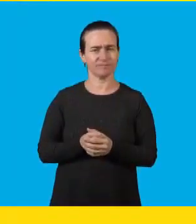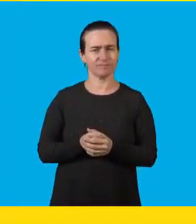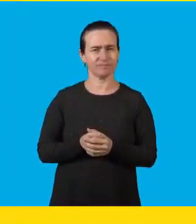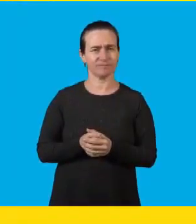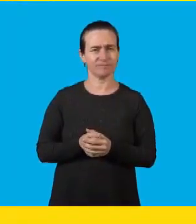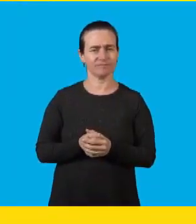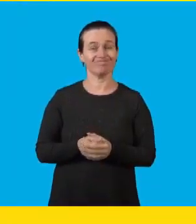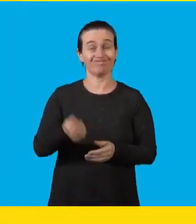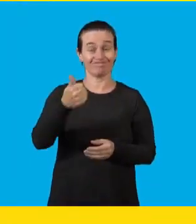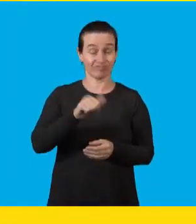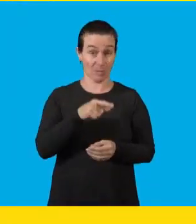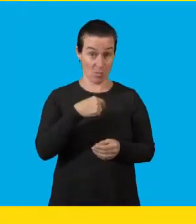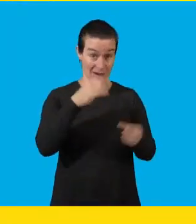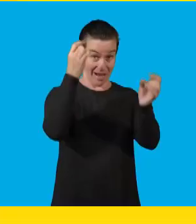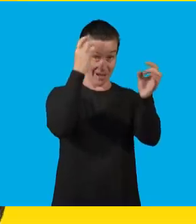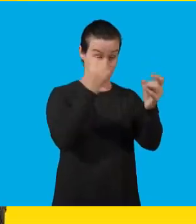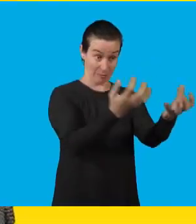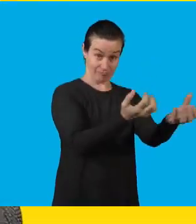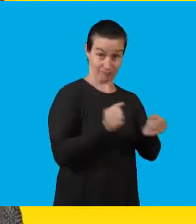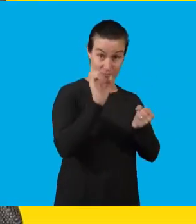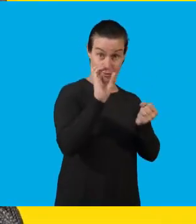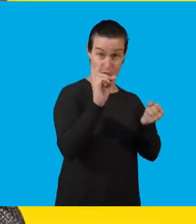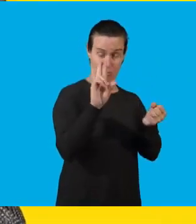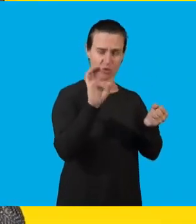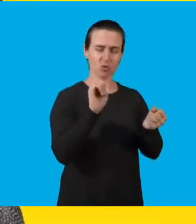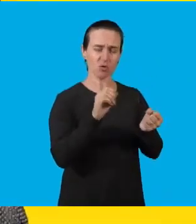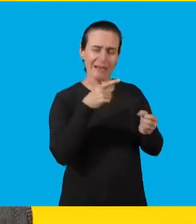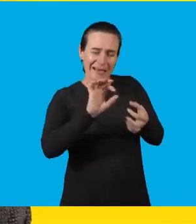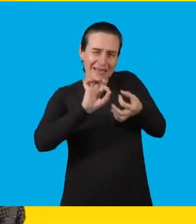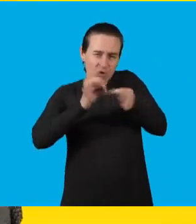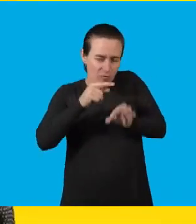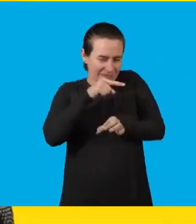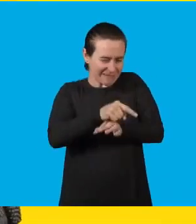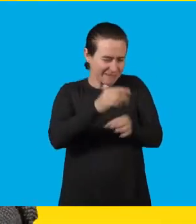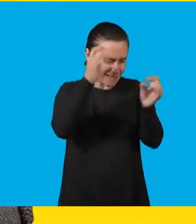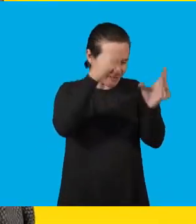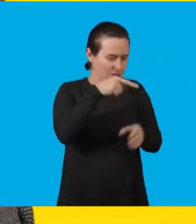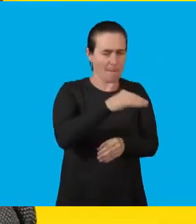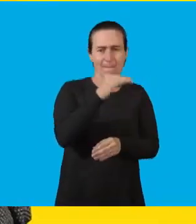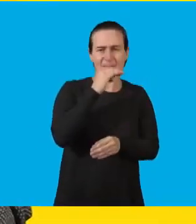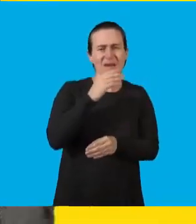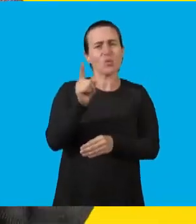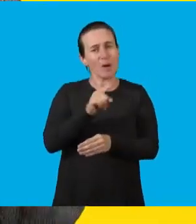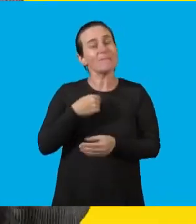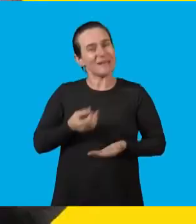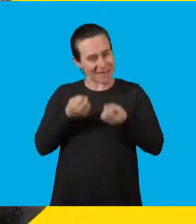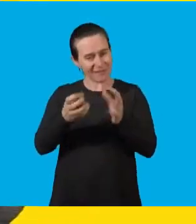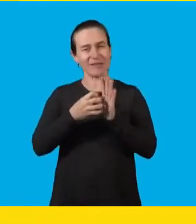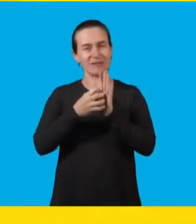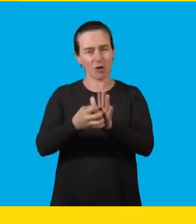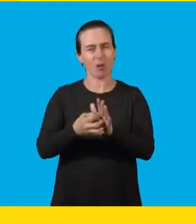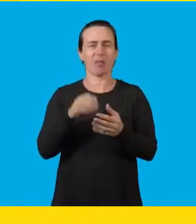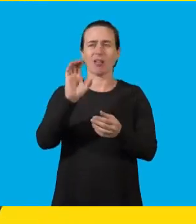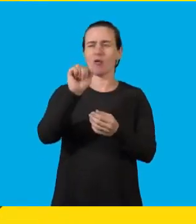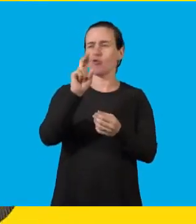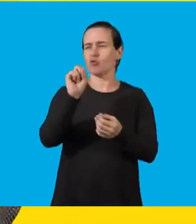history. Interpret the sources. We also looked at different examples showing us how to interpret sources and also look